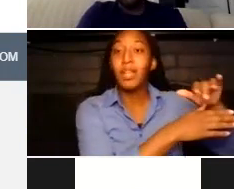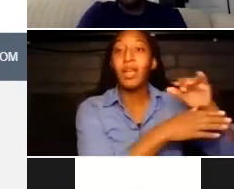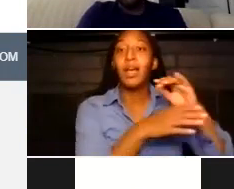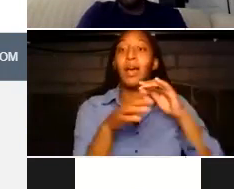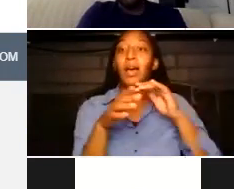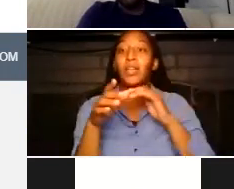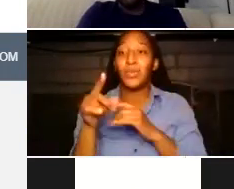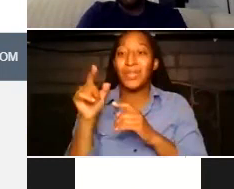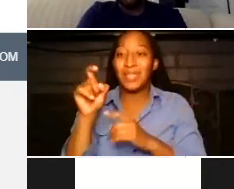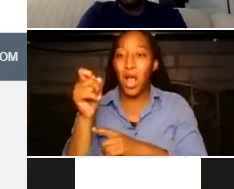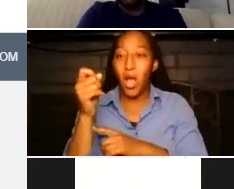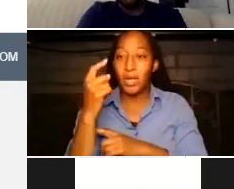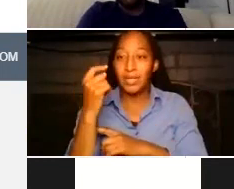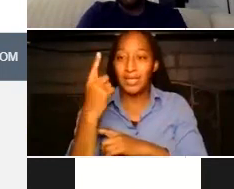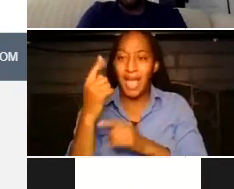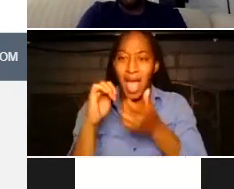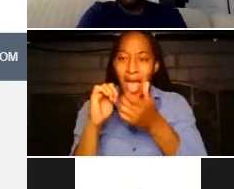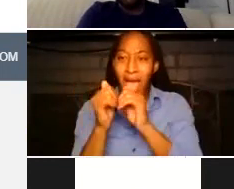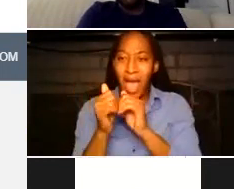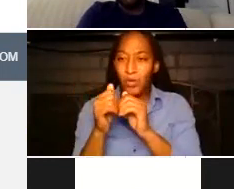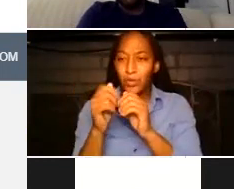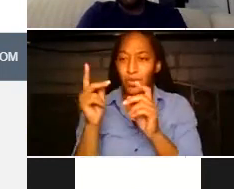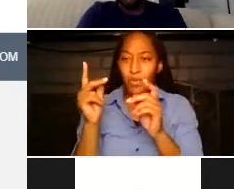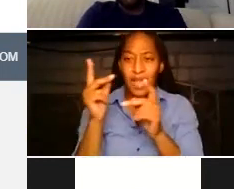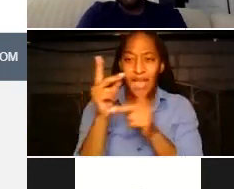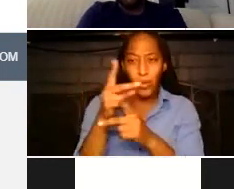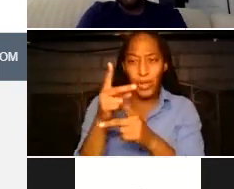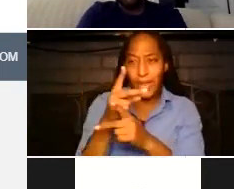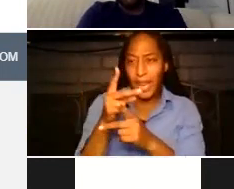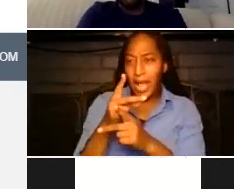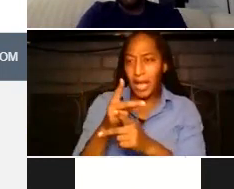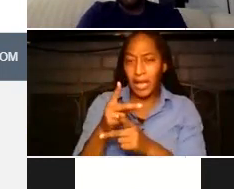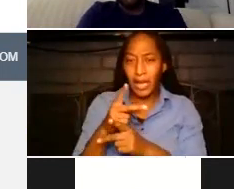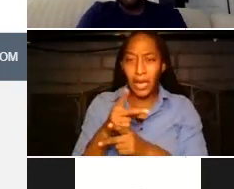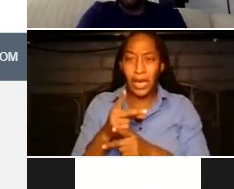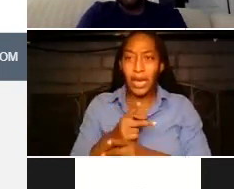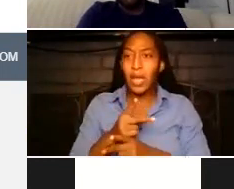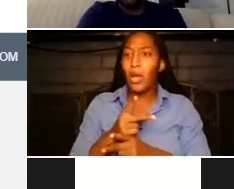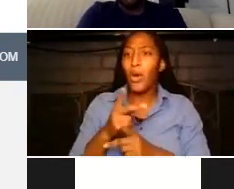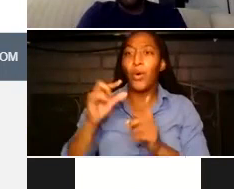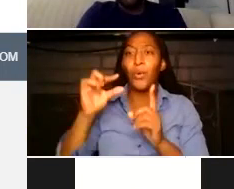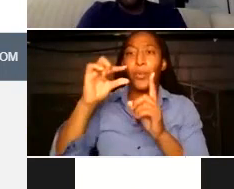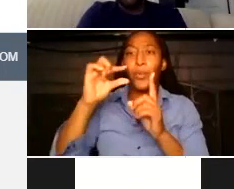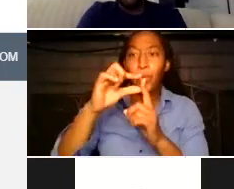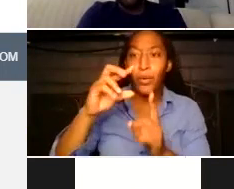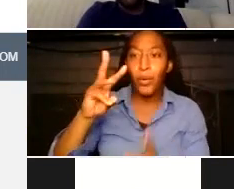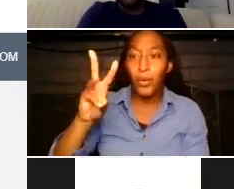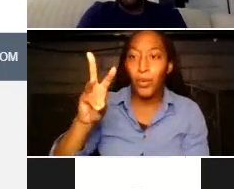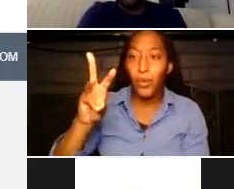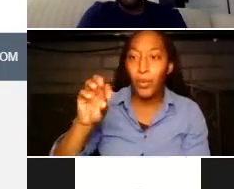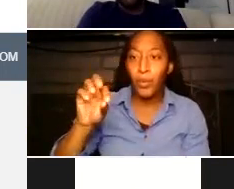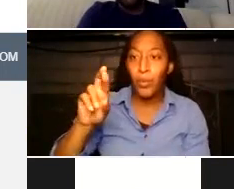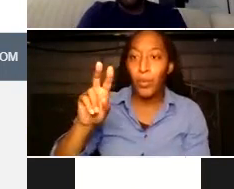properly calculate it and understand what we mean when we say work and energy in